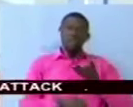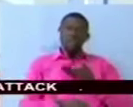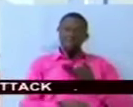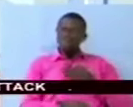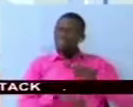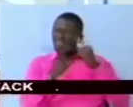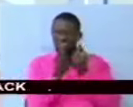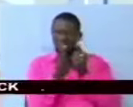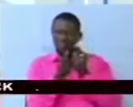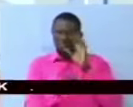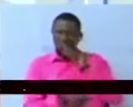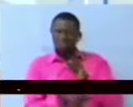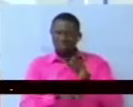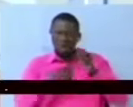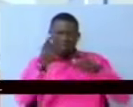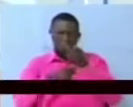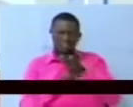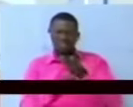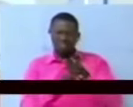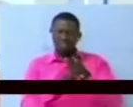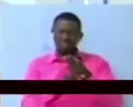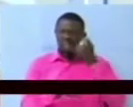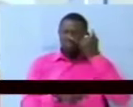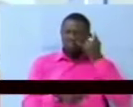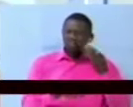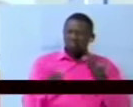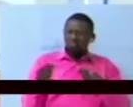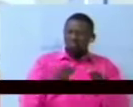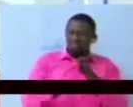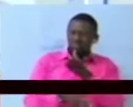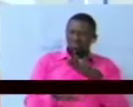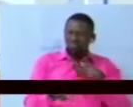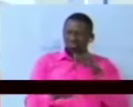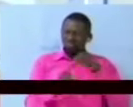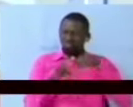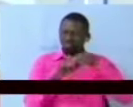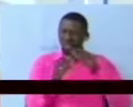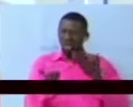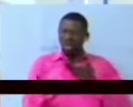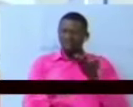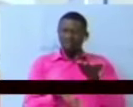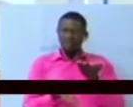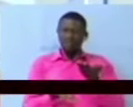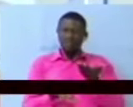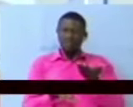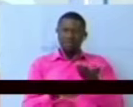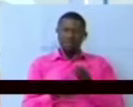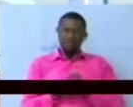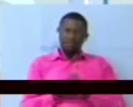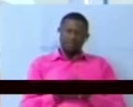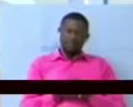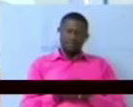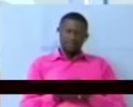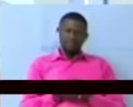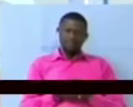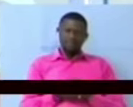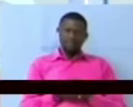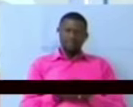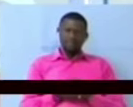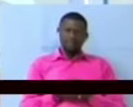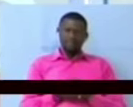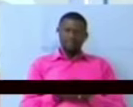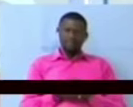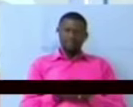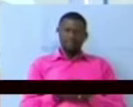this particular matter? Ganaw bu emul rek ci xibar gi nga jotali ko Lamin Kabu ba pare egge ko tamit ki nga xamne modi